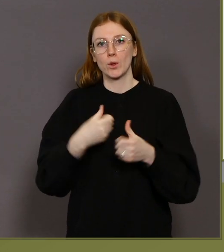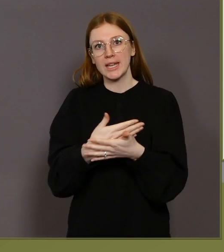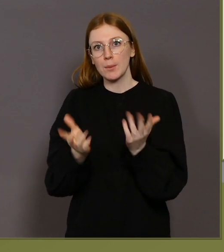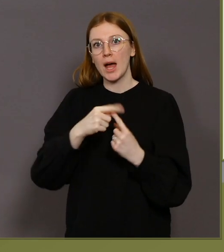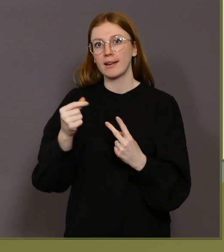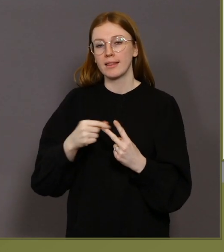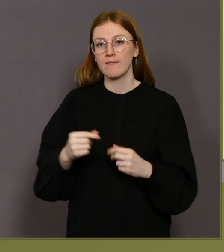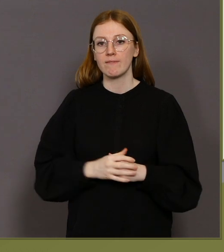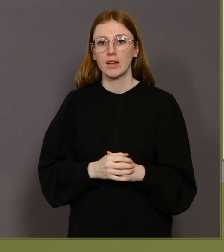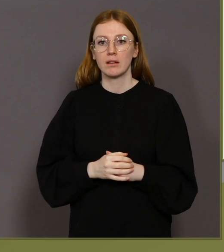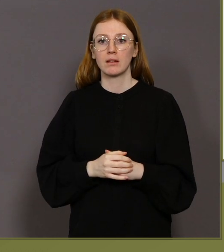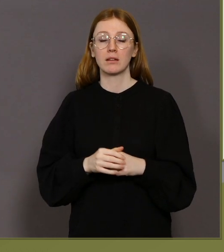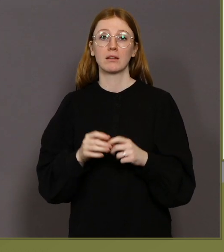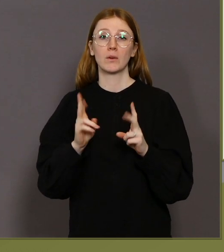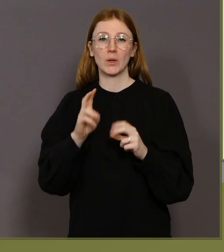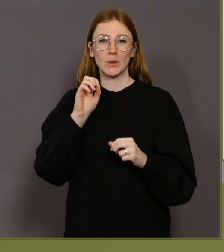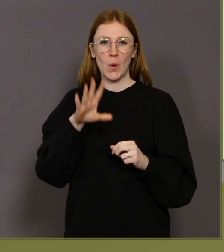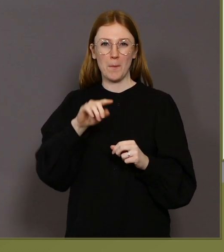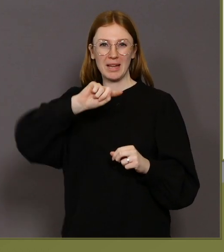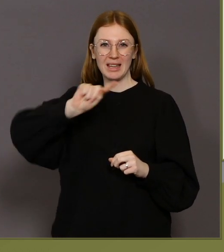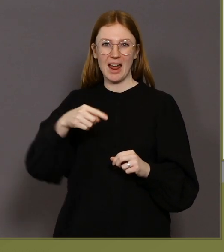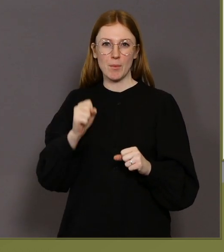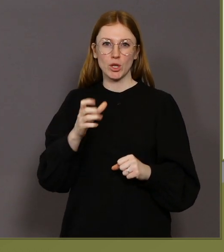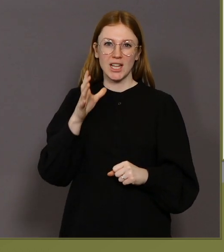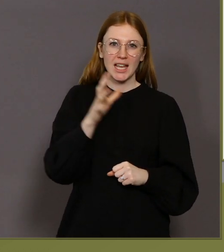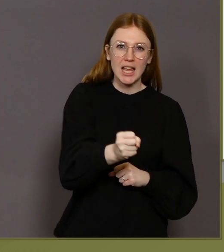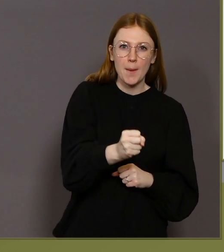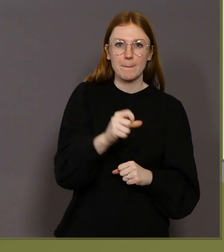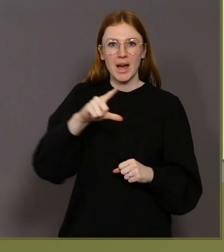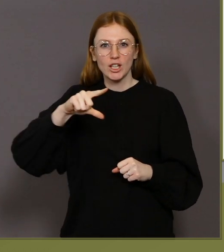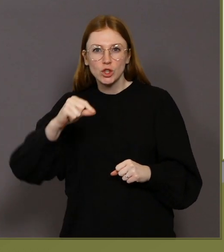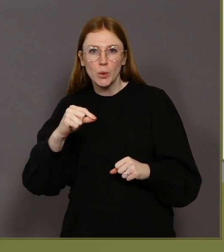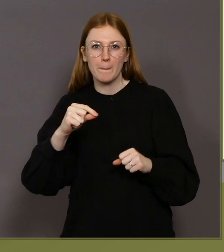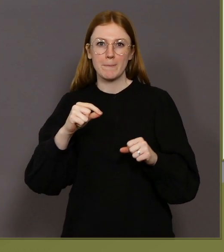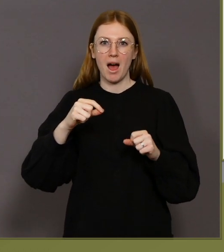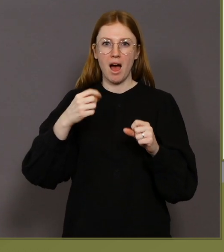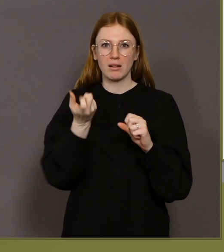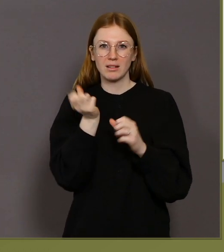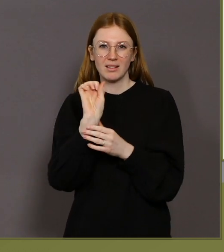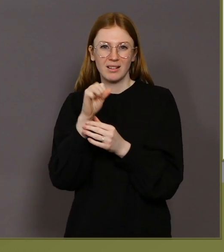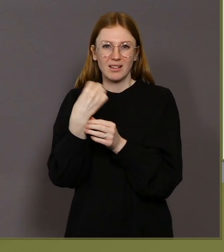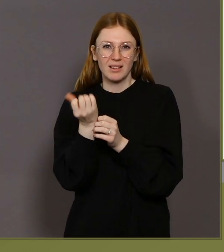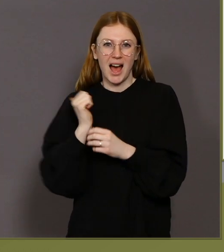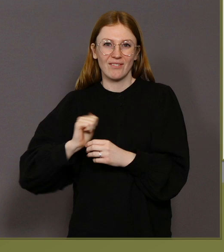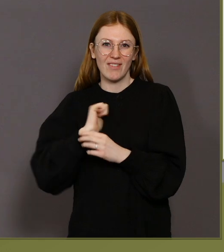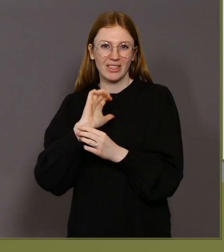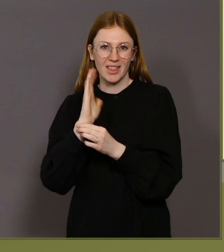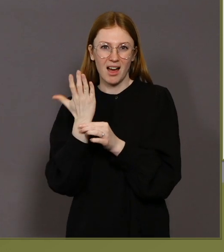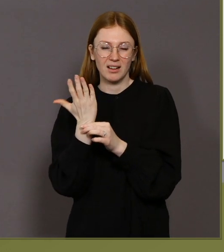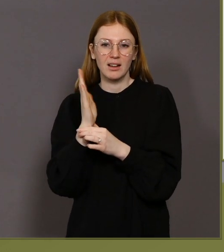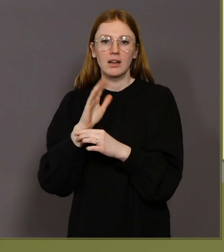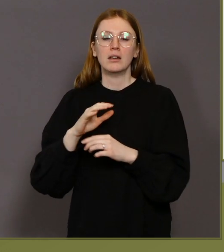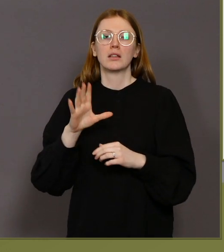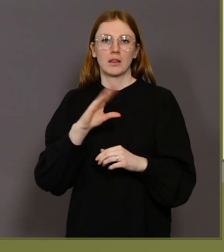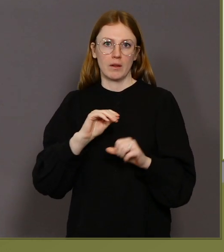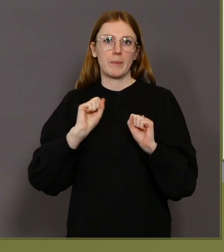Also, if something needs grasping, pinching, or twisting of the wrist, then there